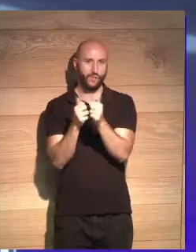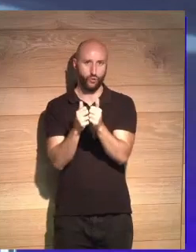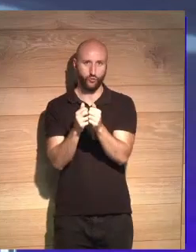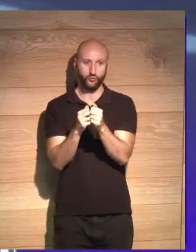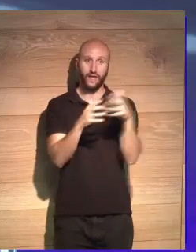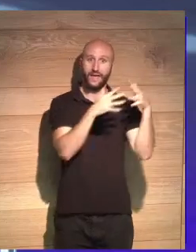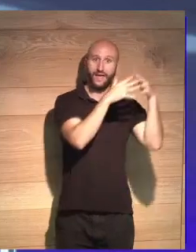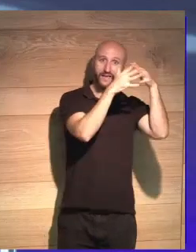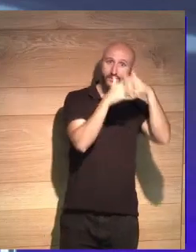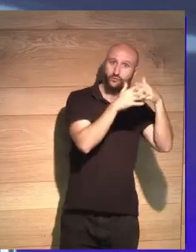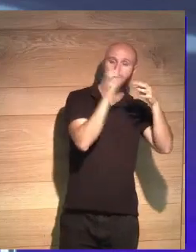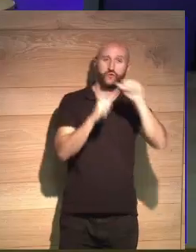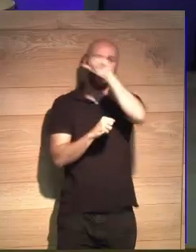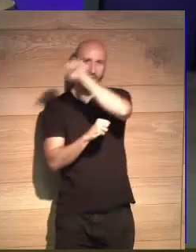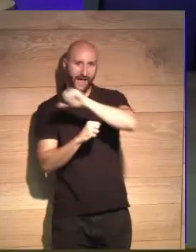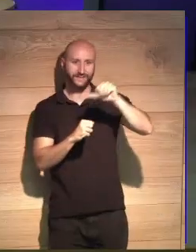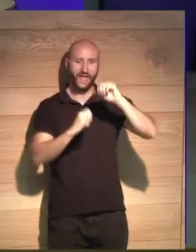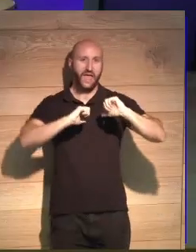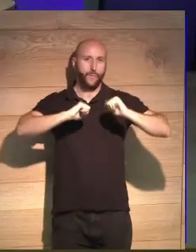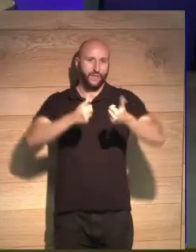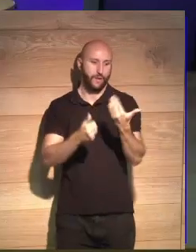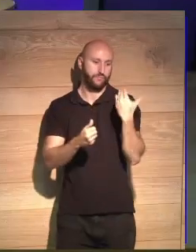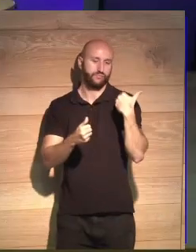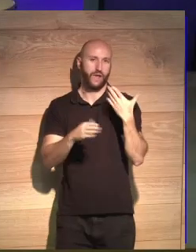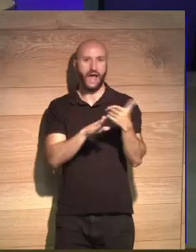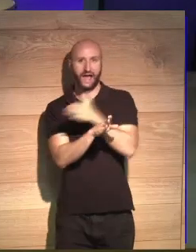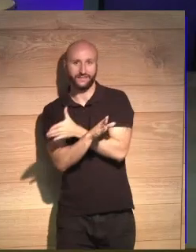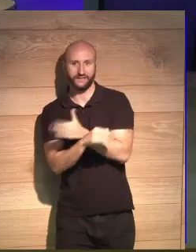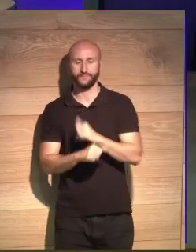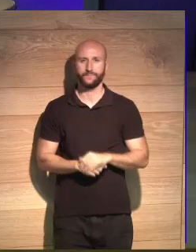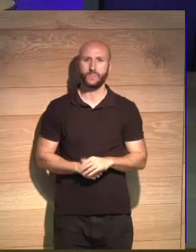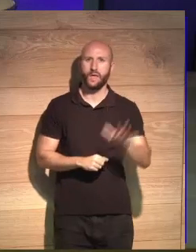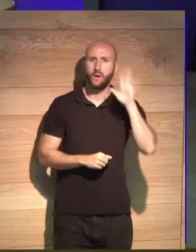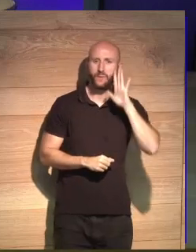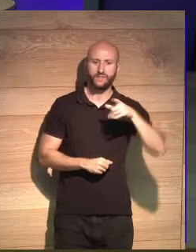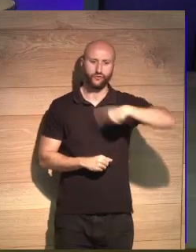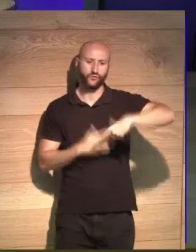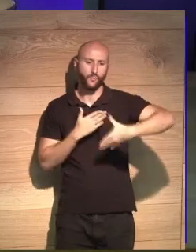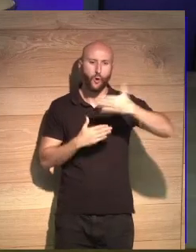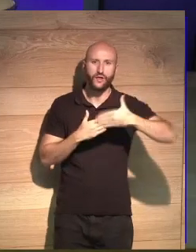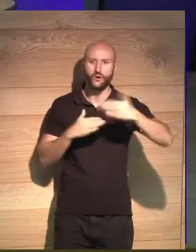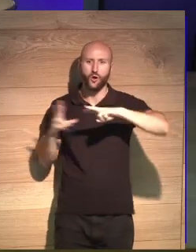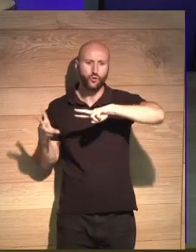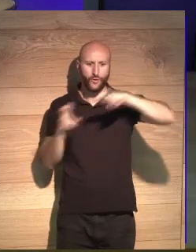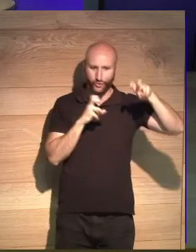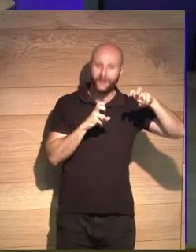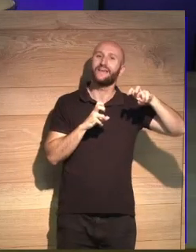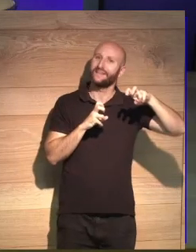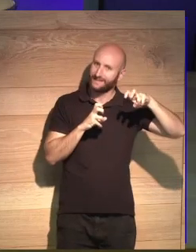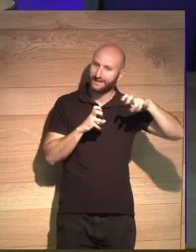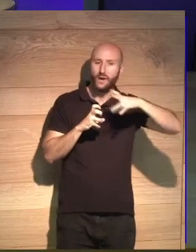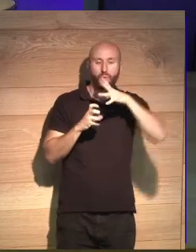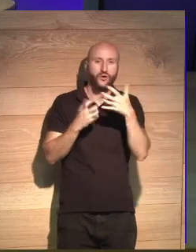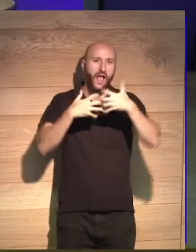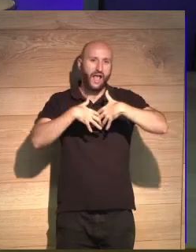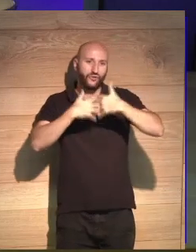that youngsters find for the future, they can undertake video gaming studies. Sometimes we think that we are very